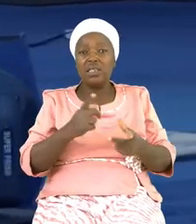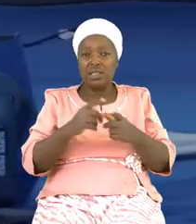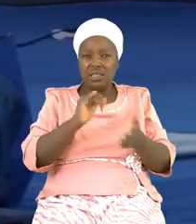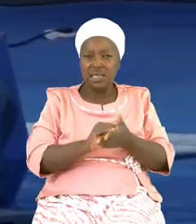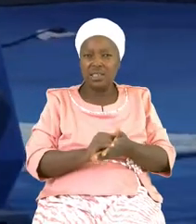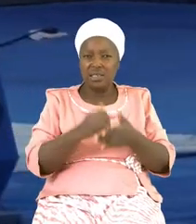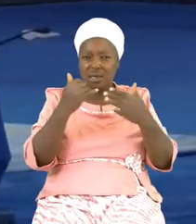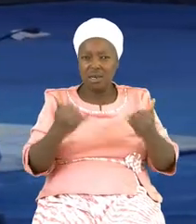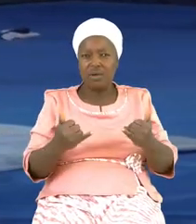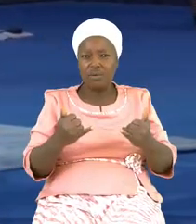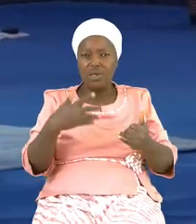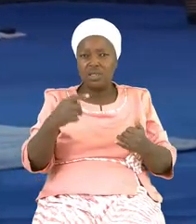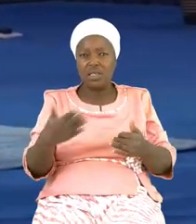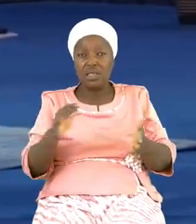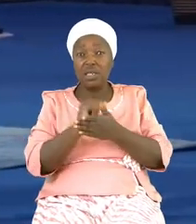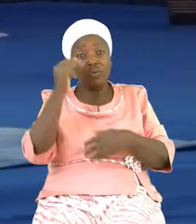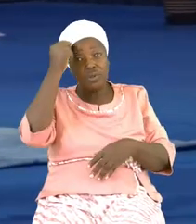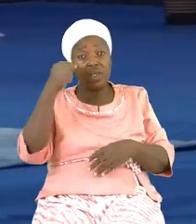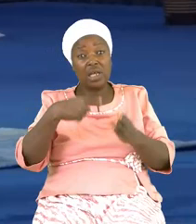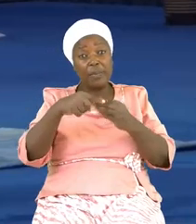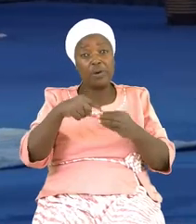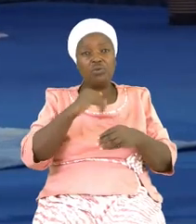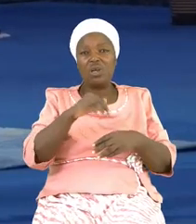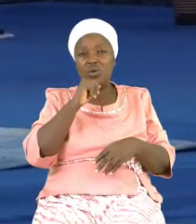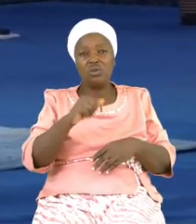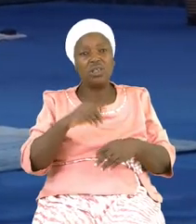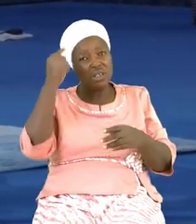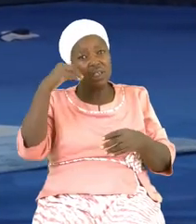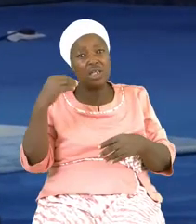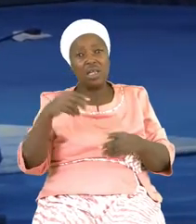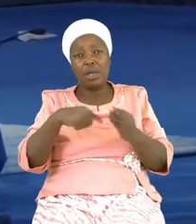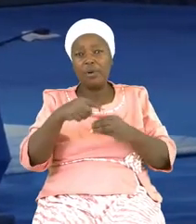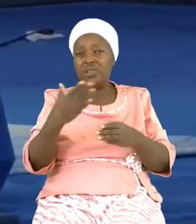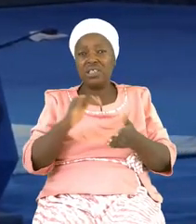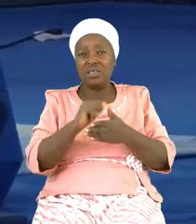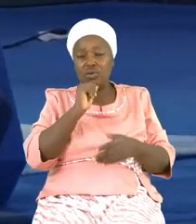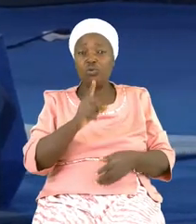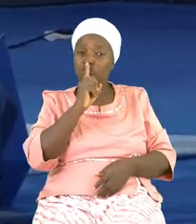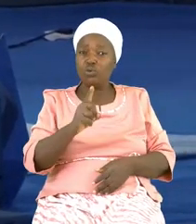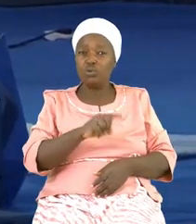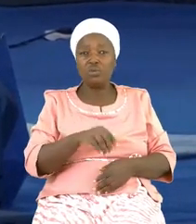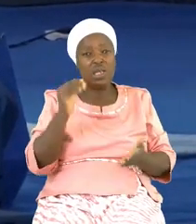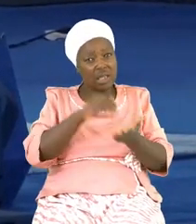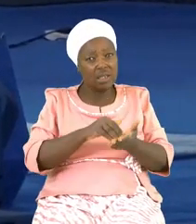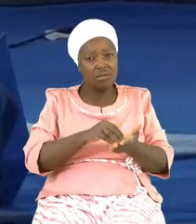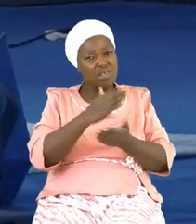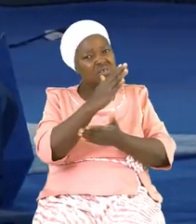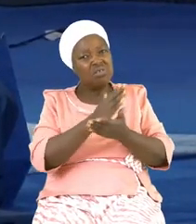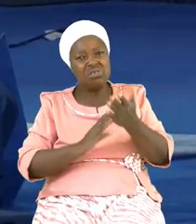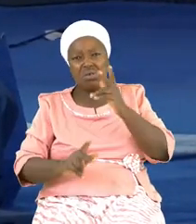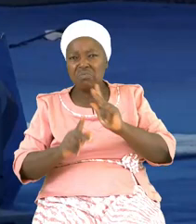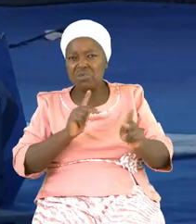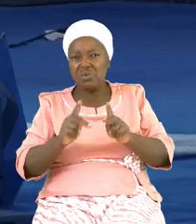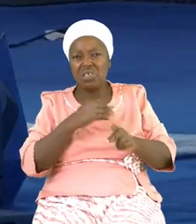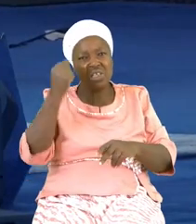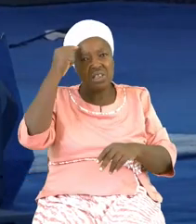you think about, you're not thinking about things that are not true. Some people, they think about things that